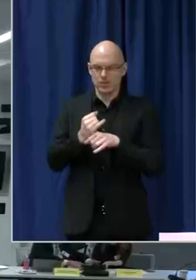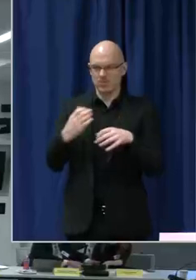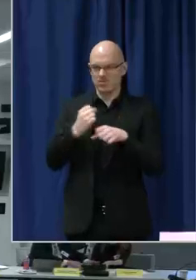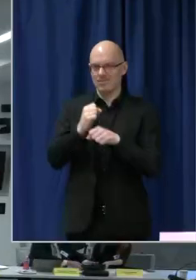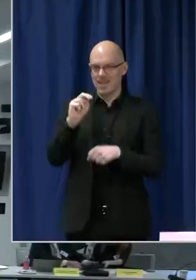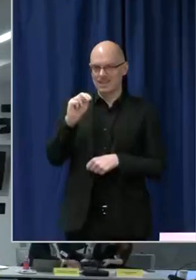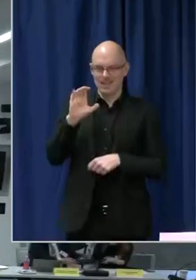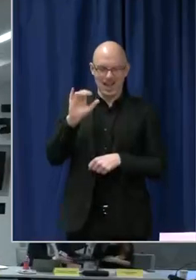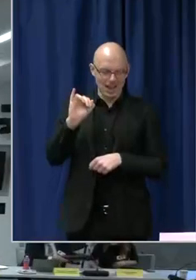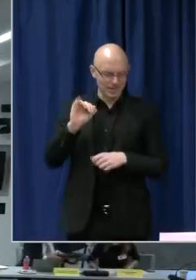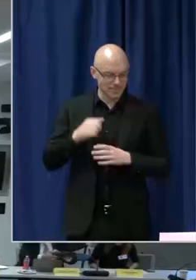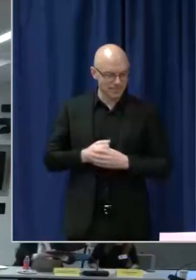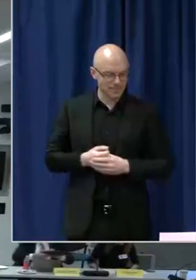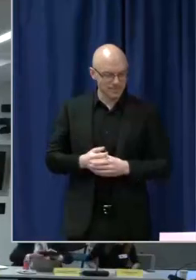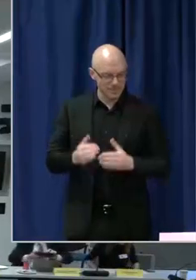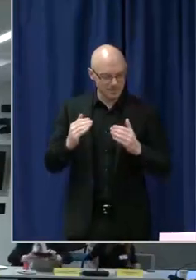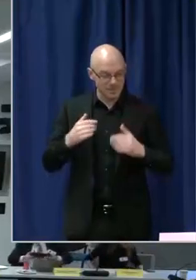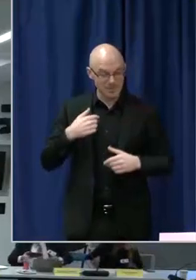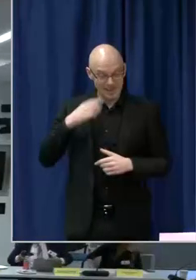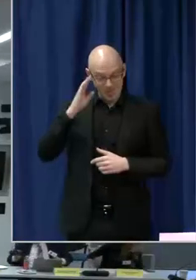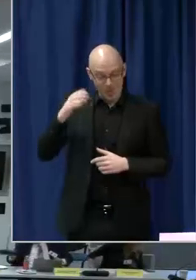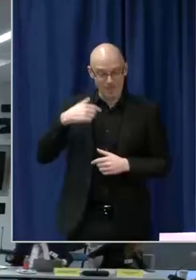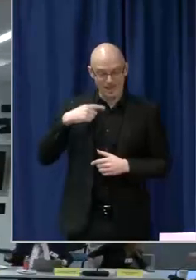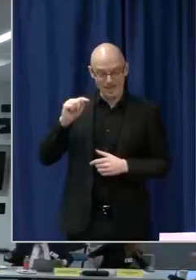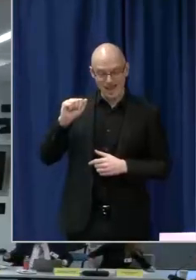Tabitha Kenlin, American Council of the Blind.